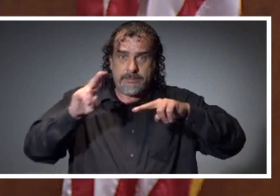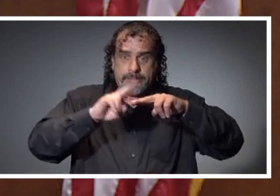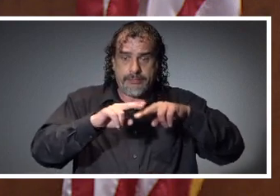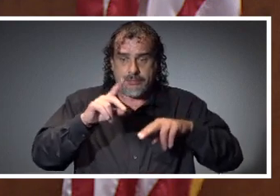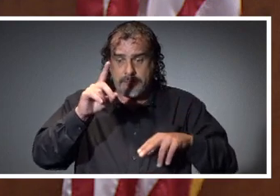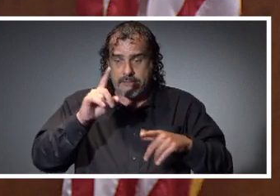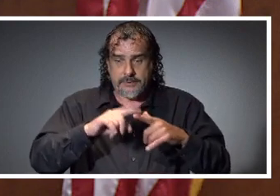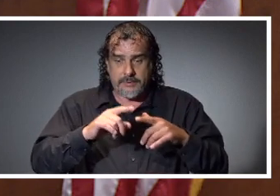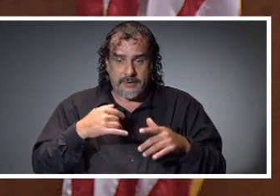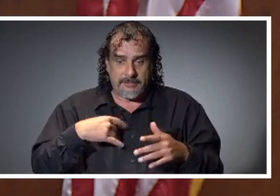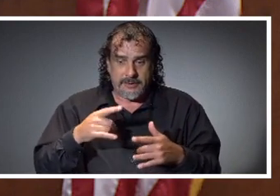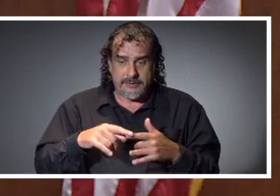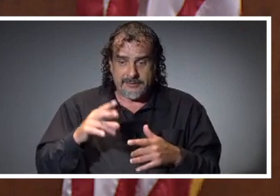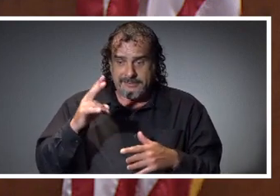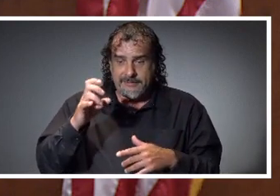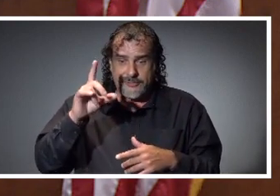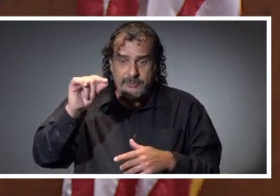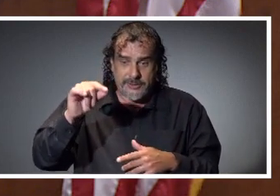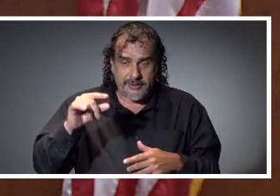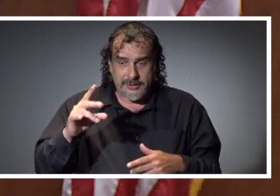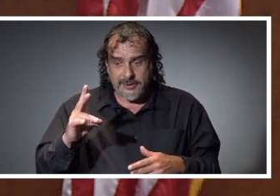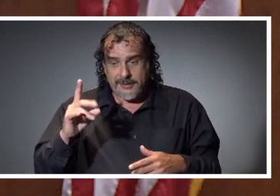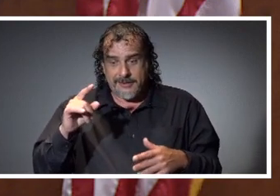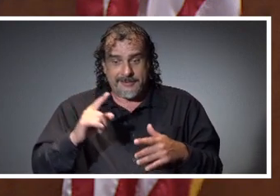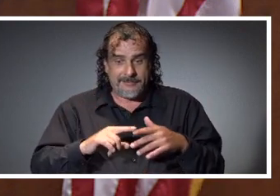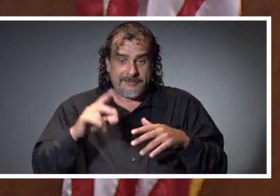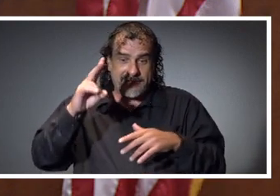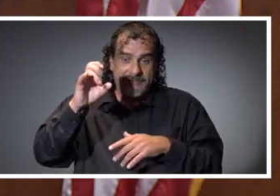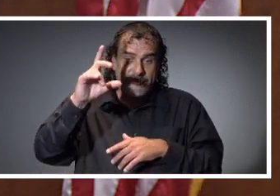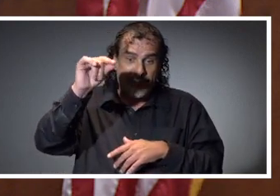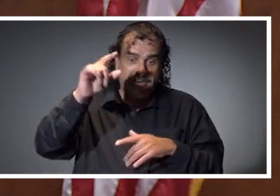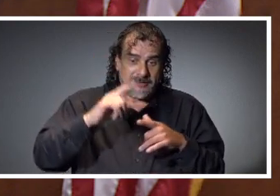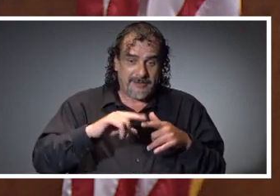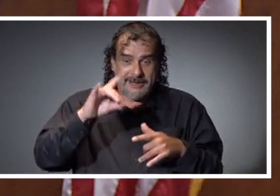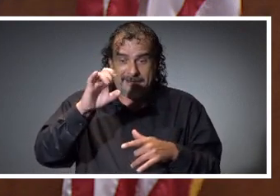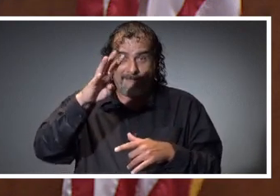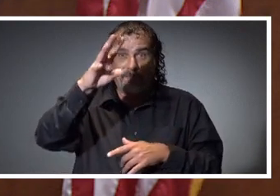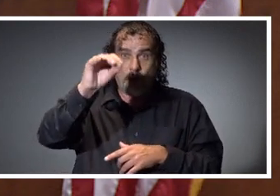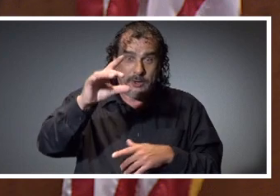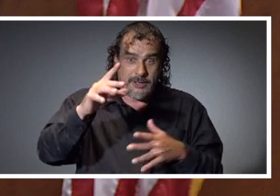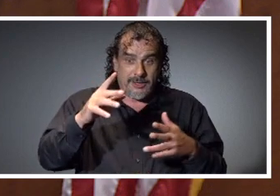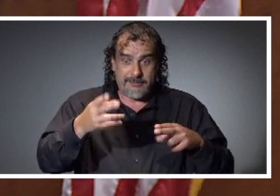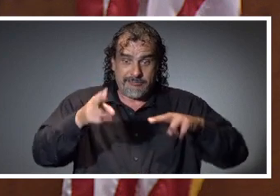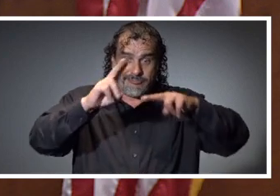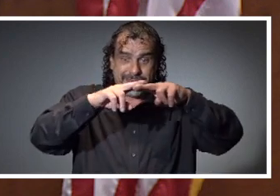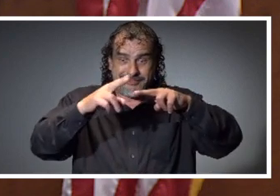600 give it to 720. And then if you're still at 1.2, 720 give it to 840.